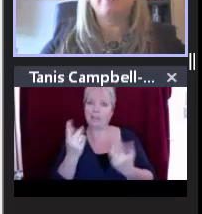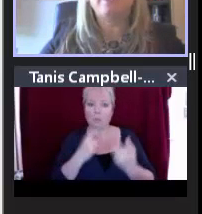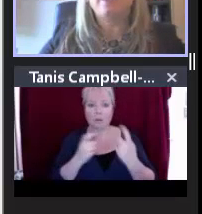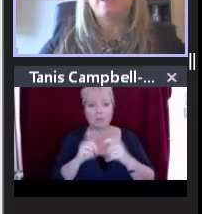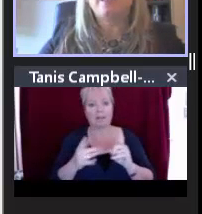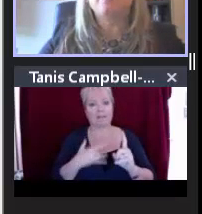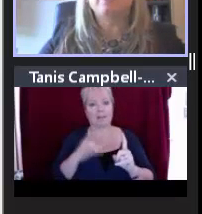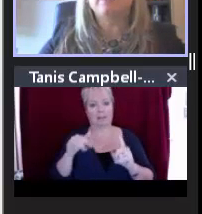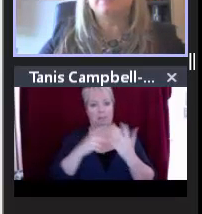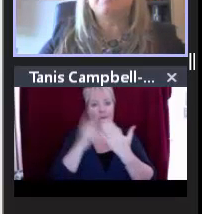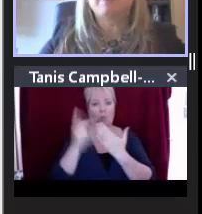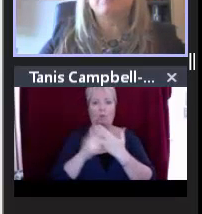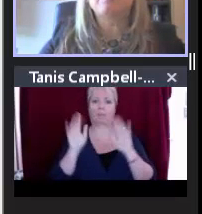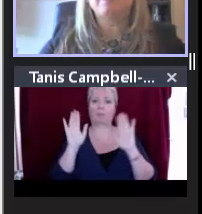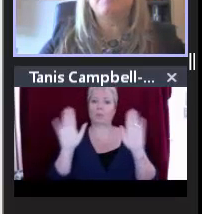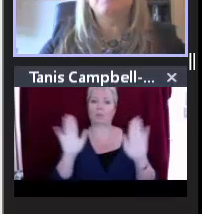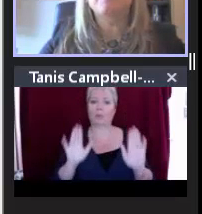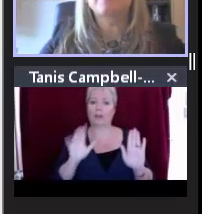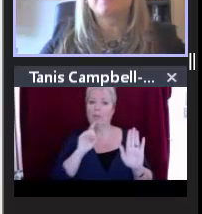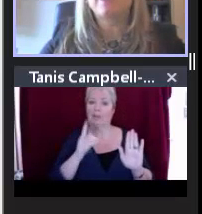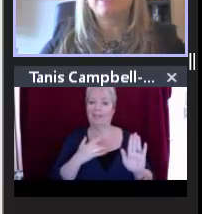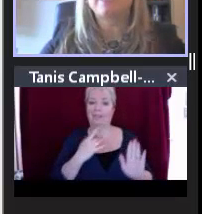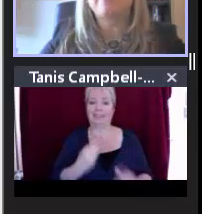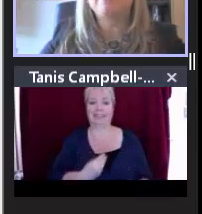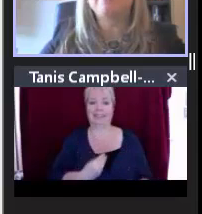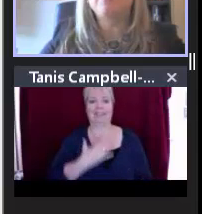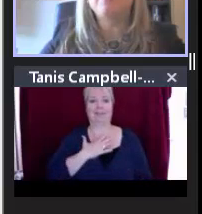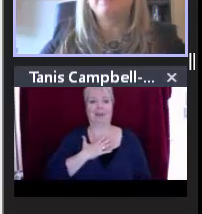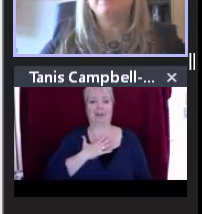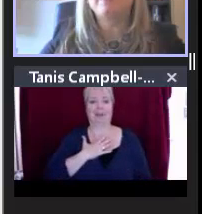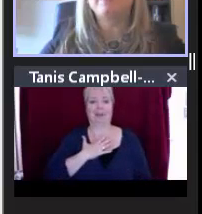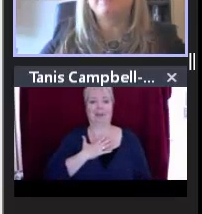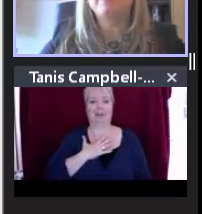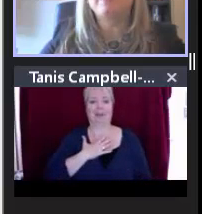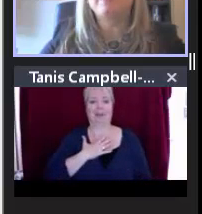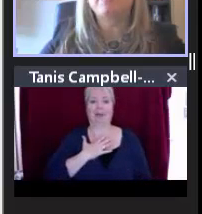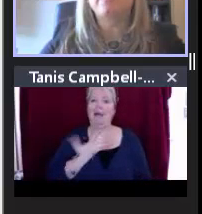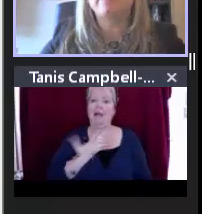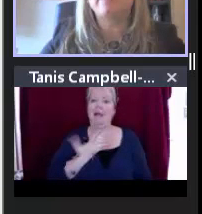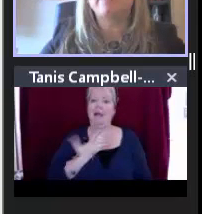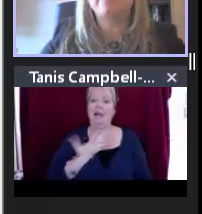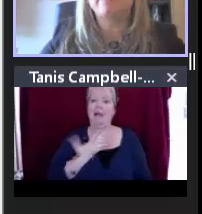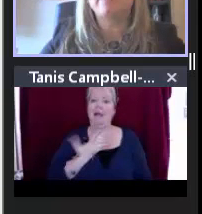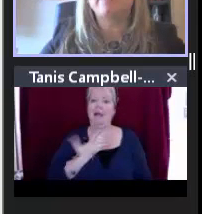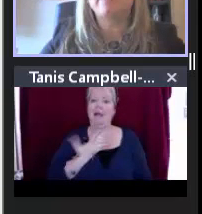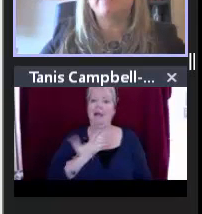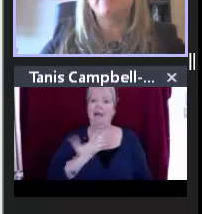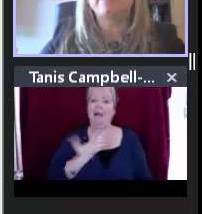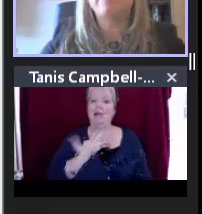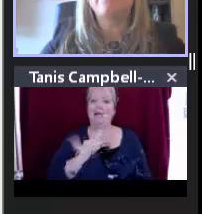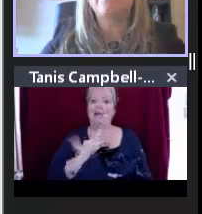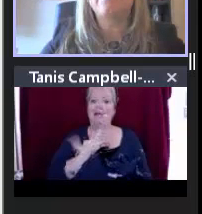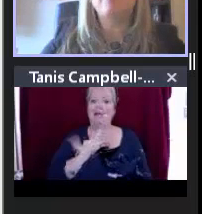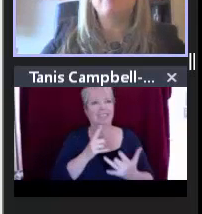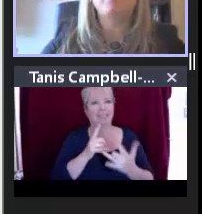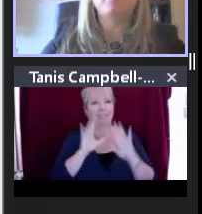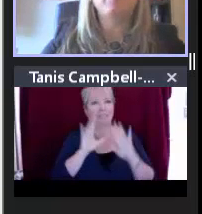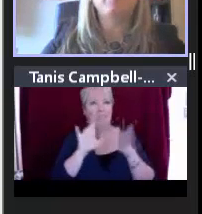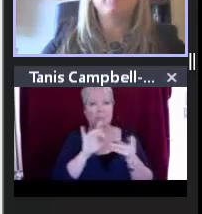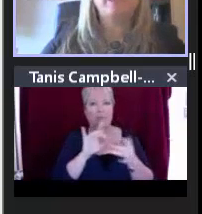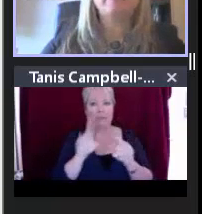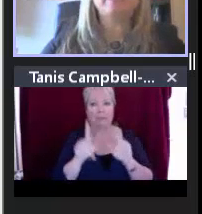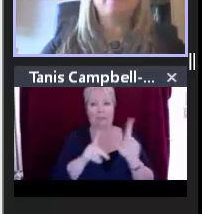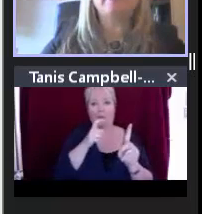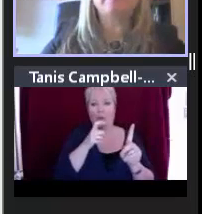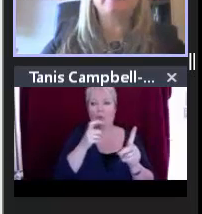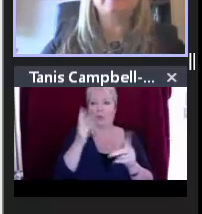is great, and it really inspires me. I love you stories that have been through a lot and